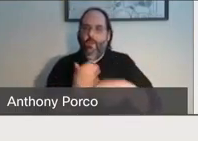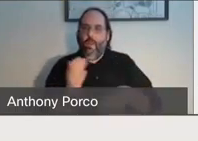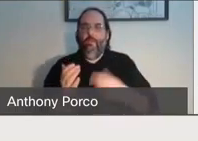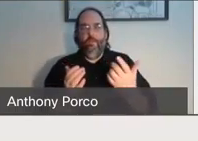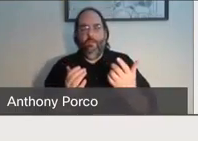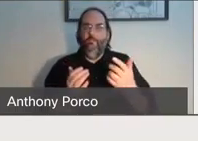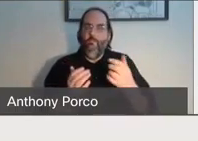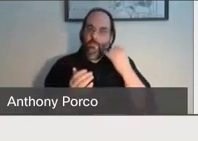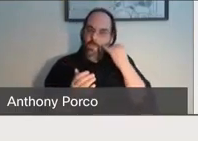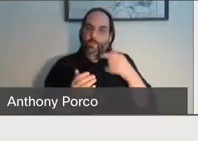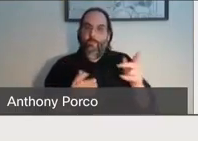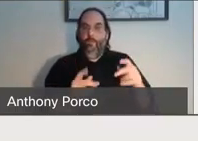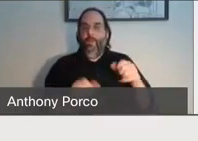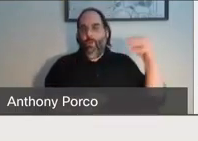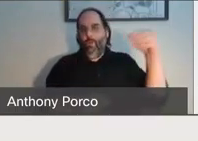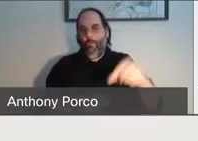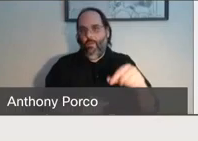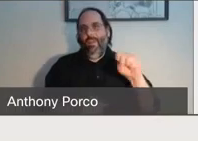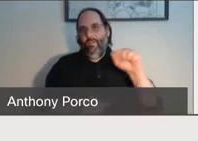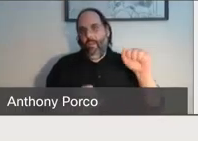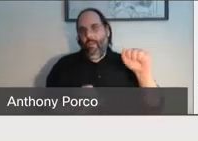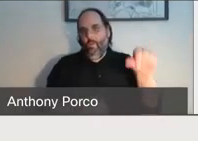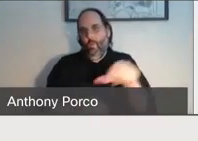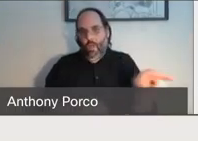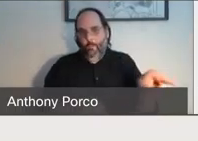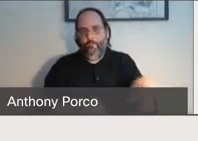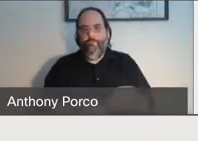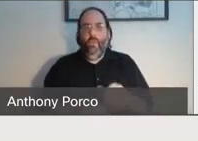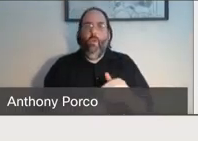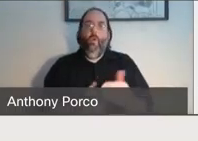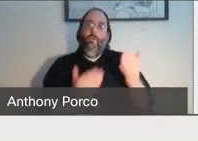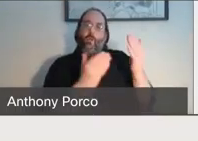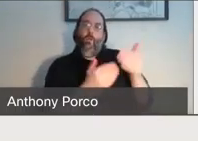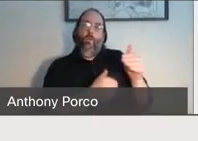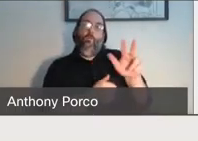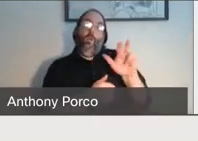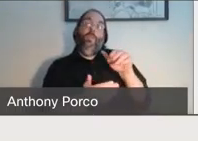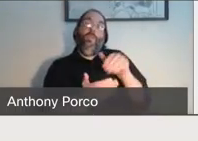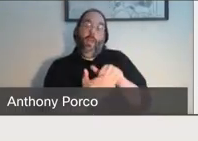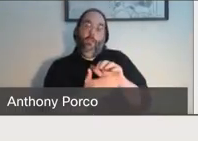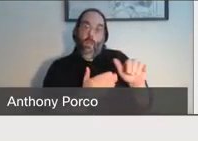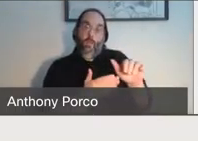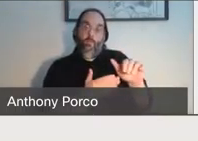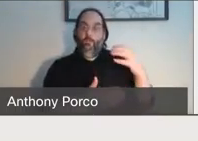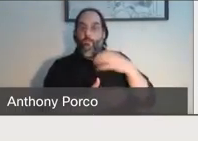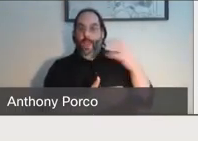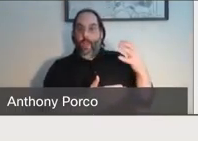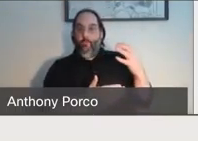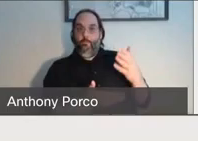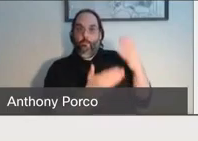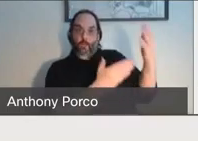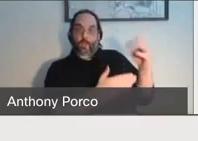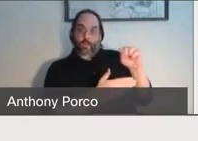SSA. Through this program for FY20, we submitted over $300,000 in claims, and in first